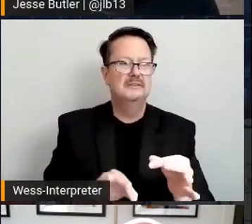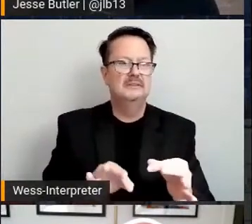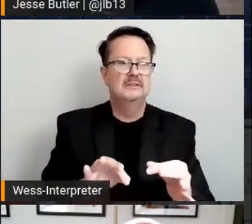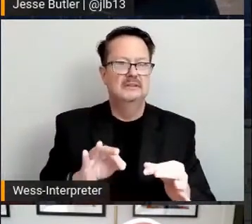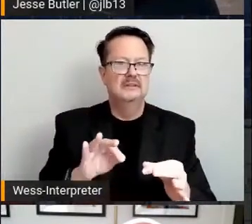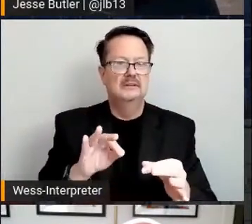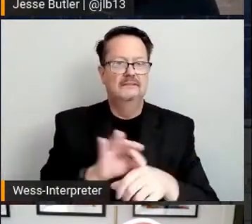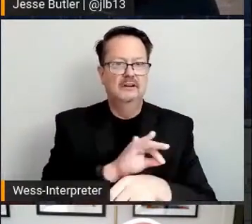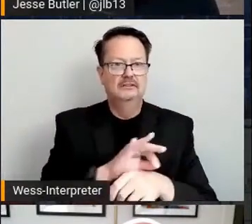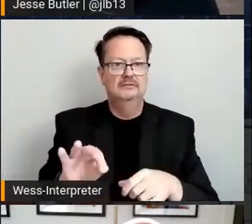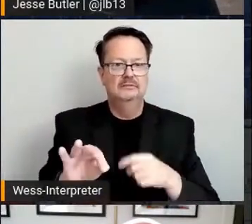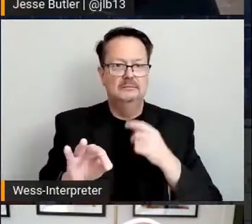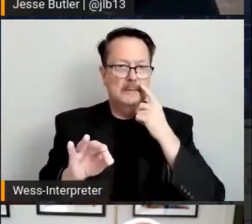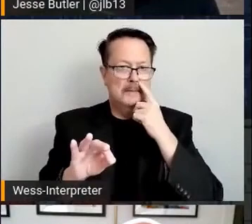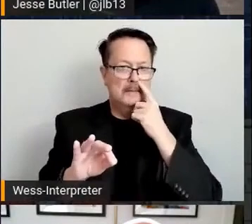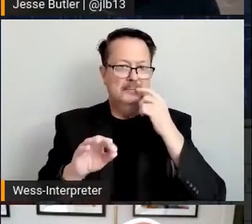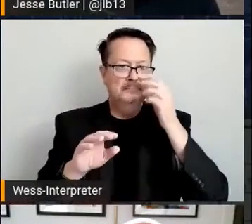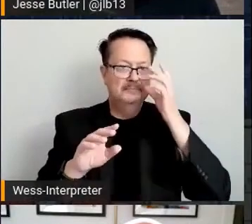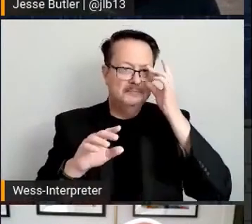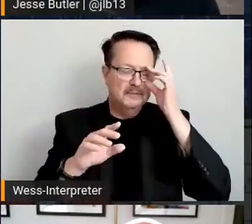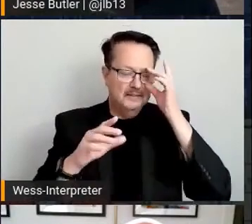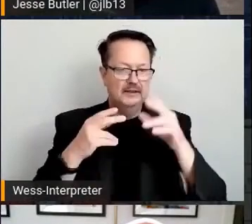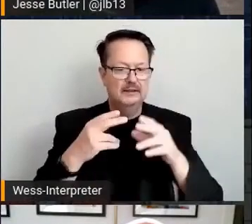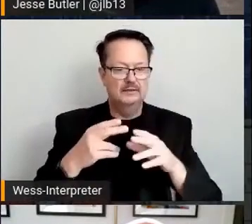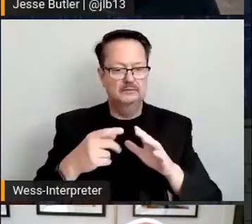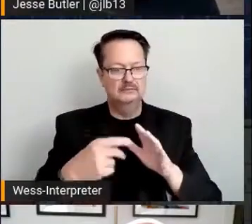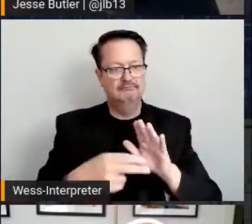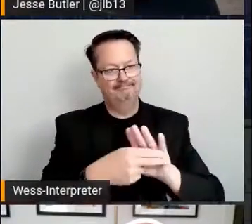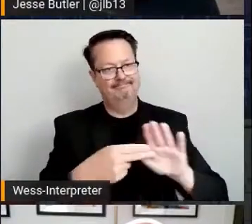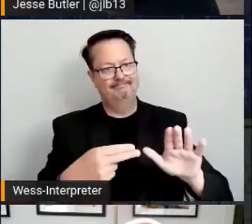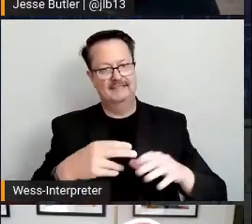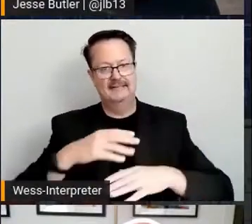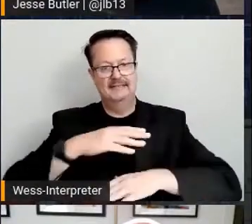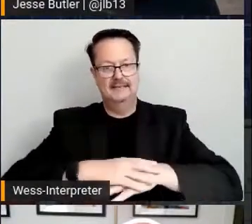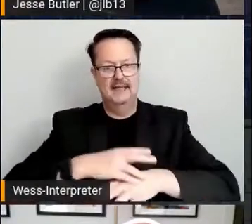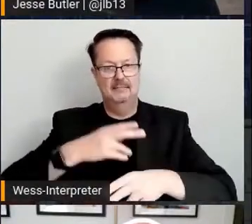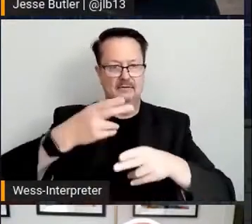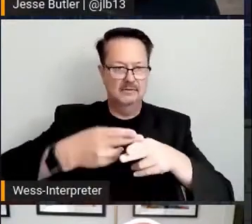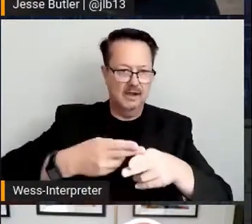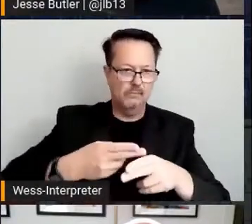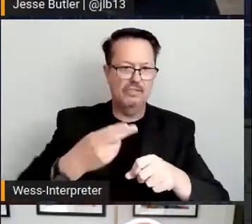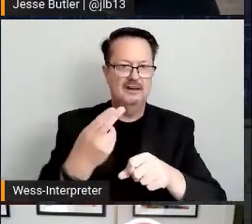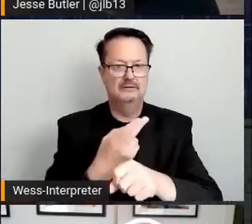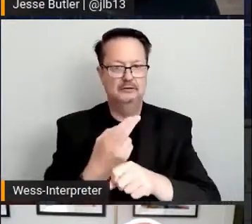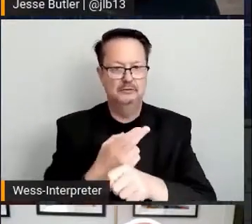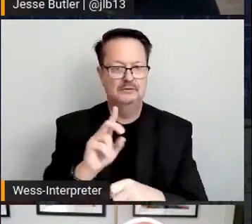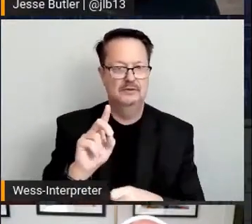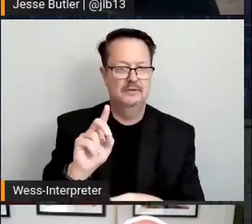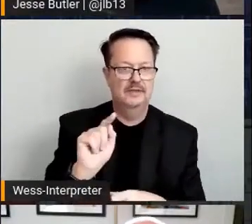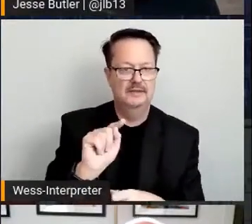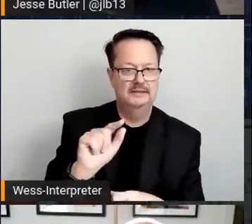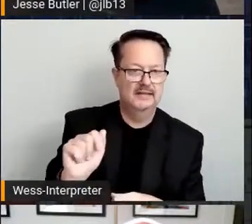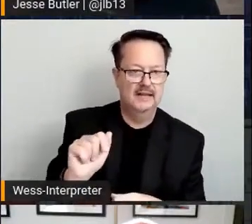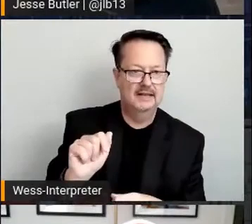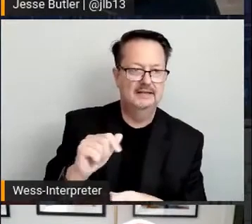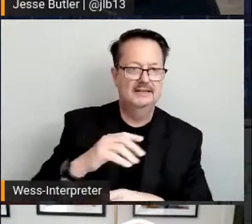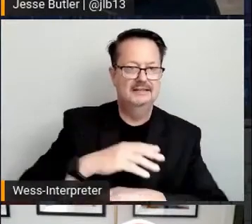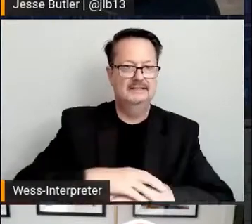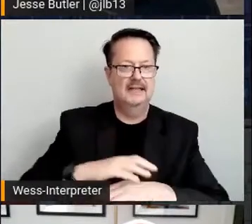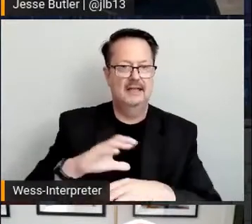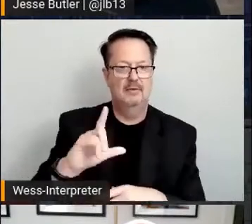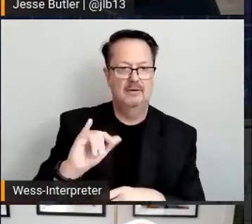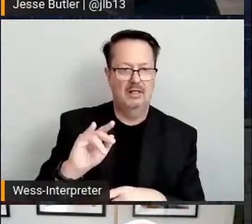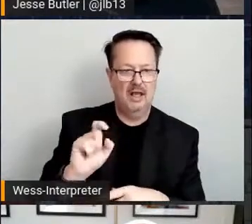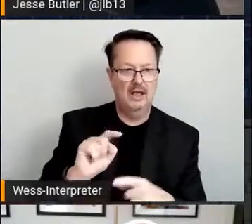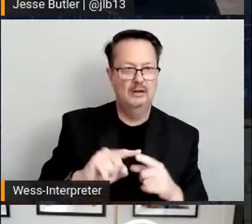that loads an environment variable called table name and uses the DynamoDB table client to put an